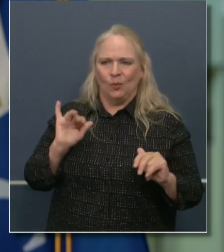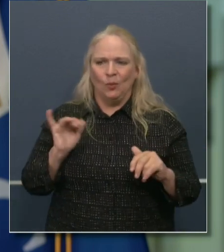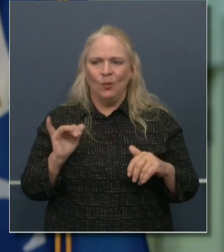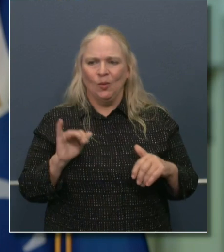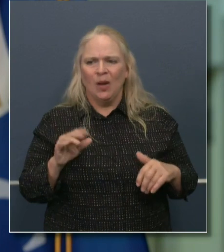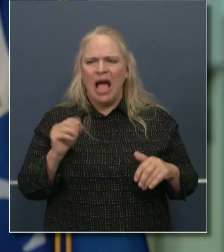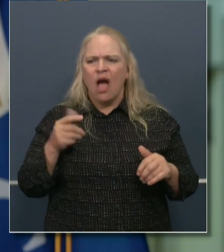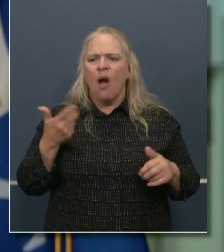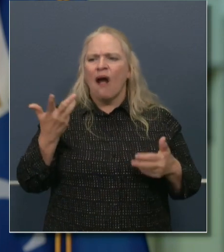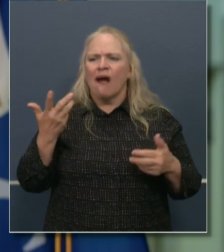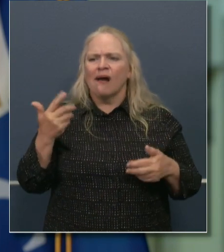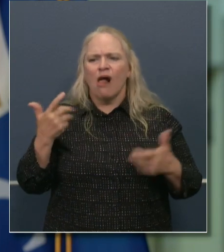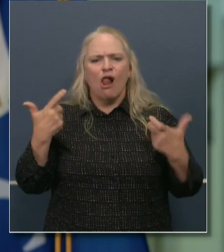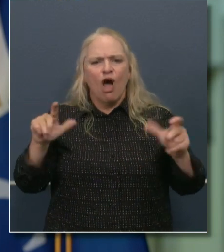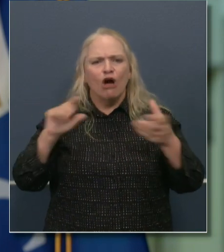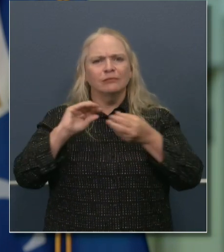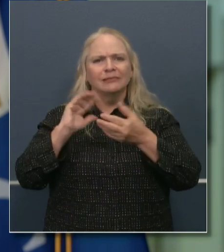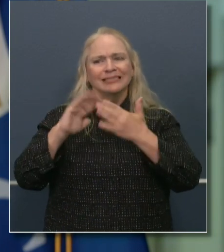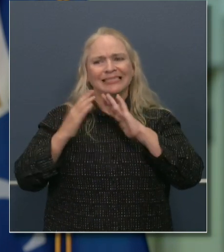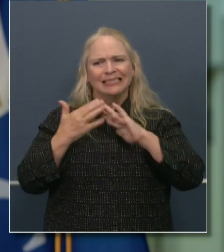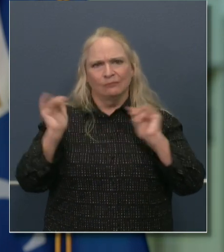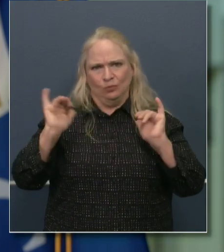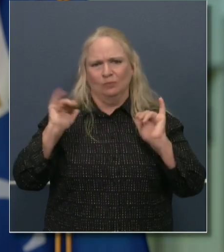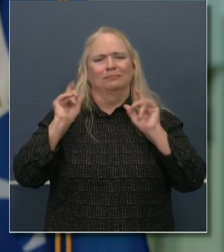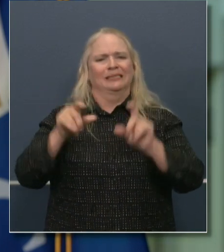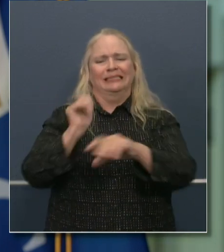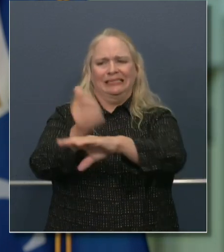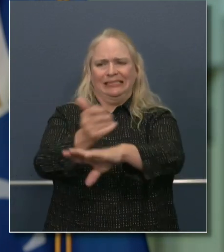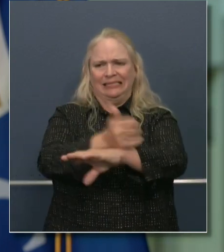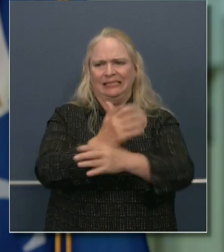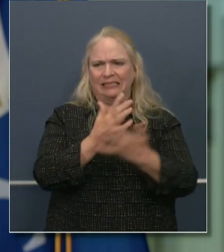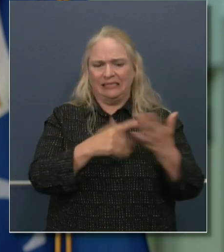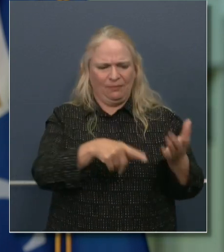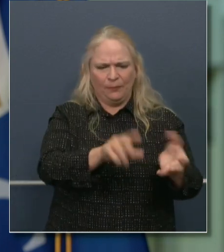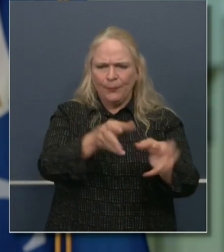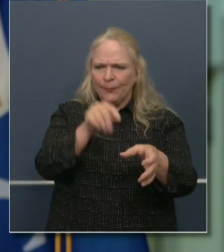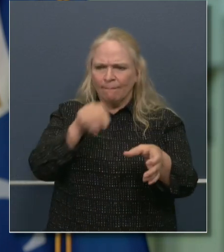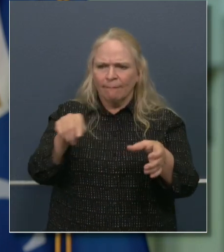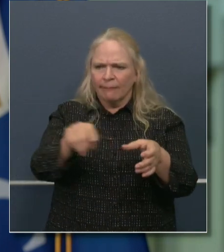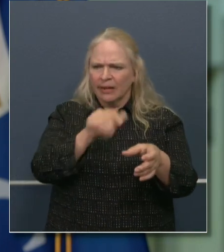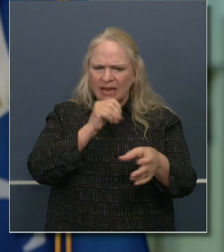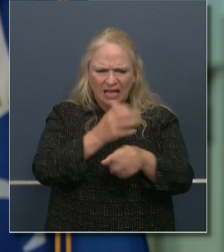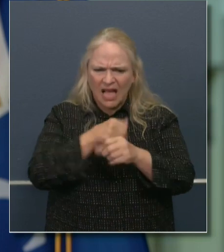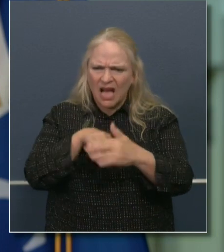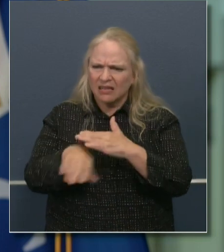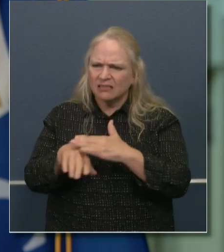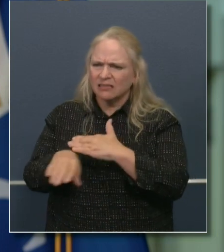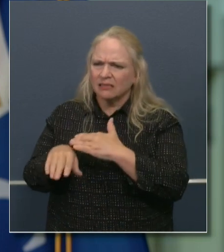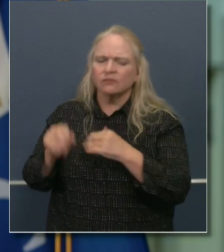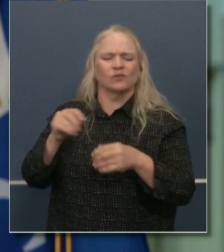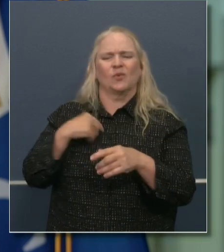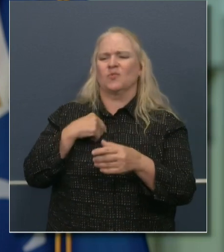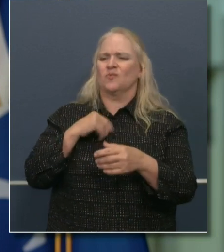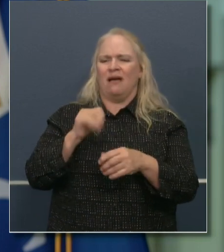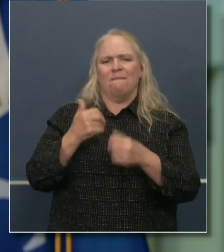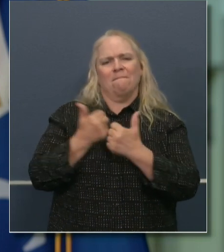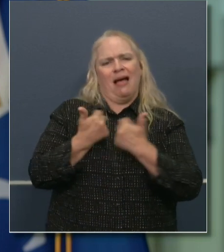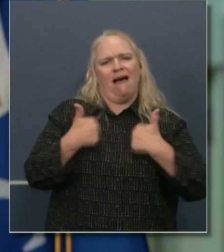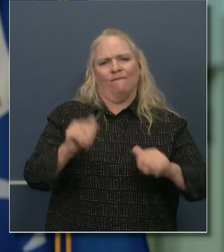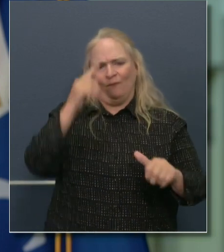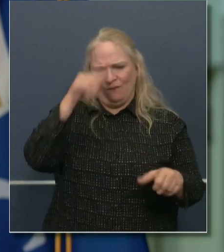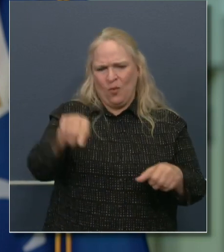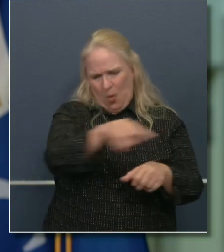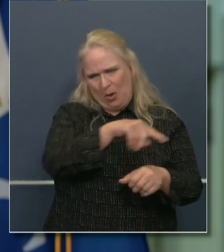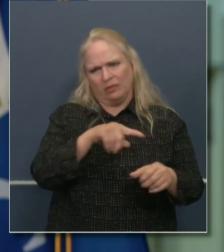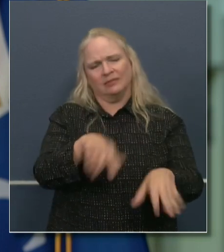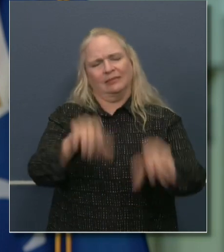parts of the state, certain communities were not getting tested. We've seen marked improvement. I made it clear a week ago